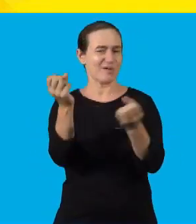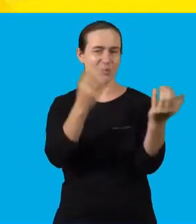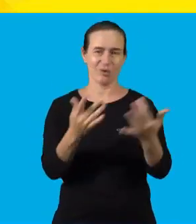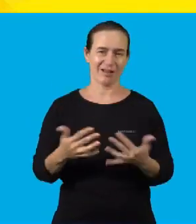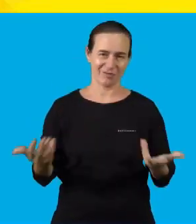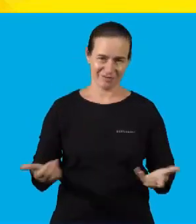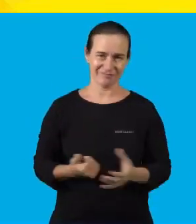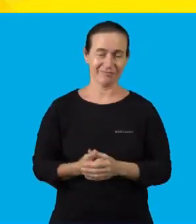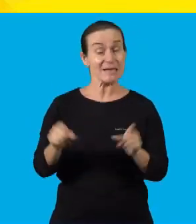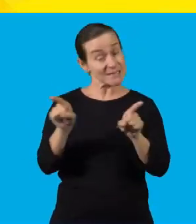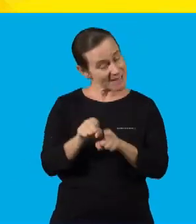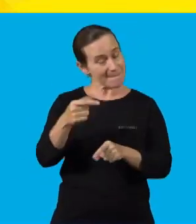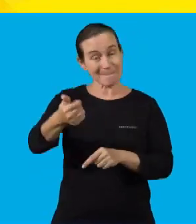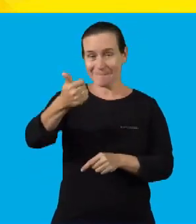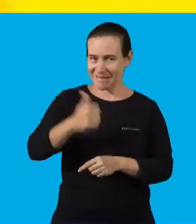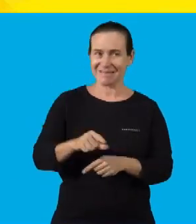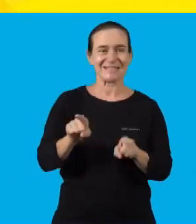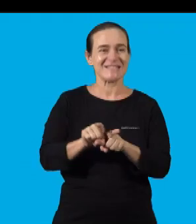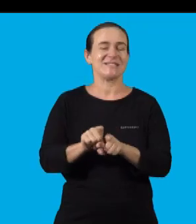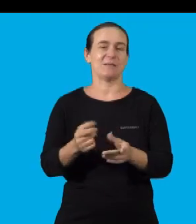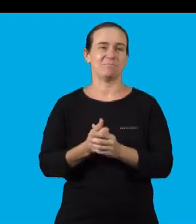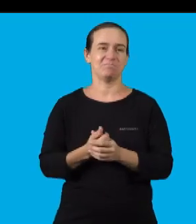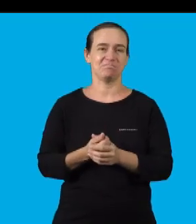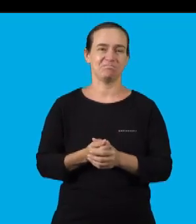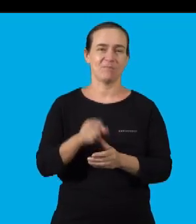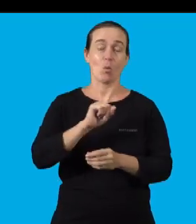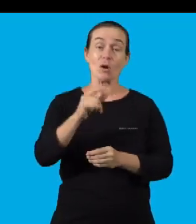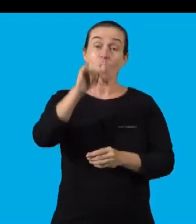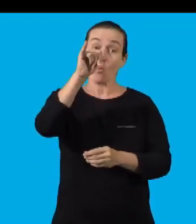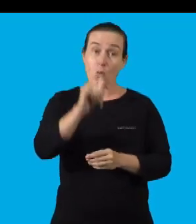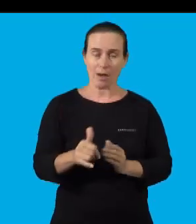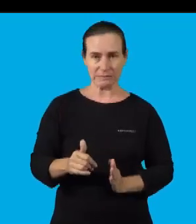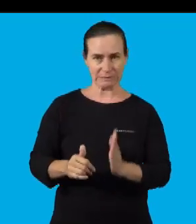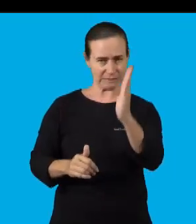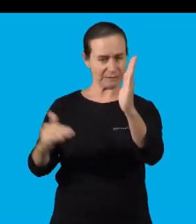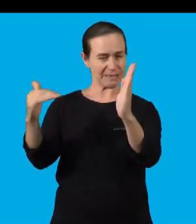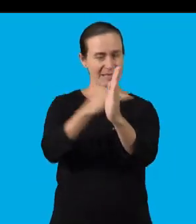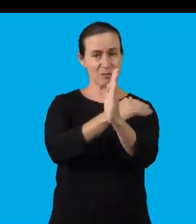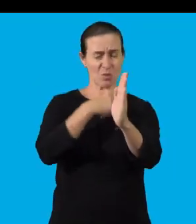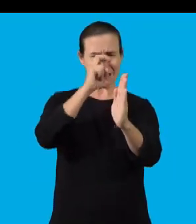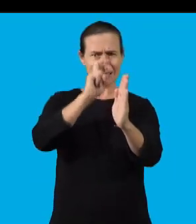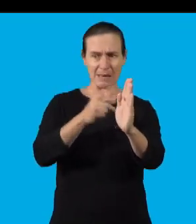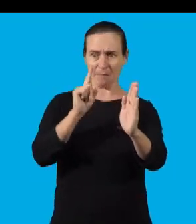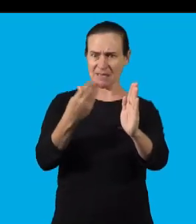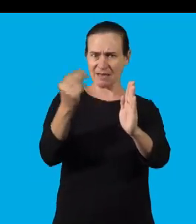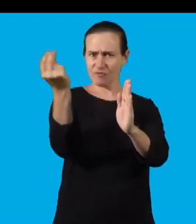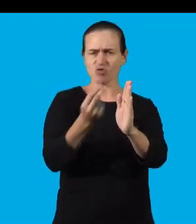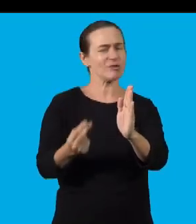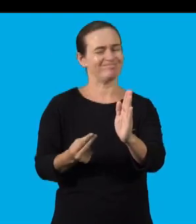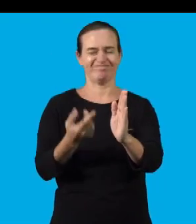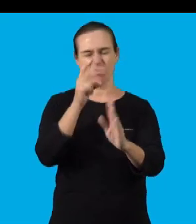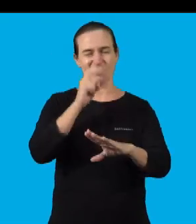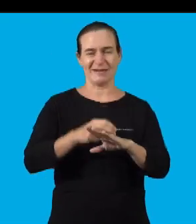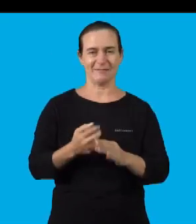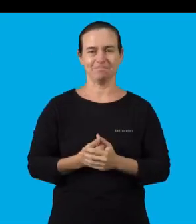and that's how we calculated. Same with this next question. It is asking us for the y-intercept. We do not need a sketch to calculate